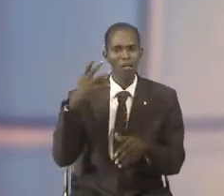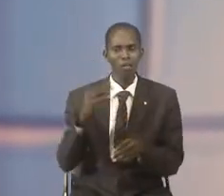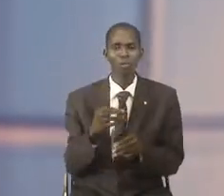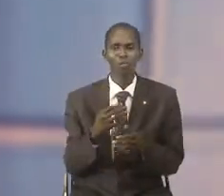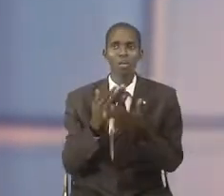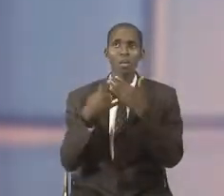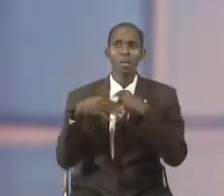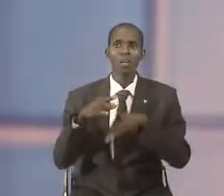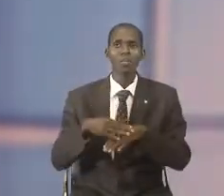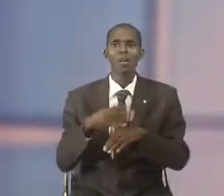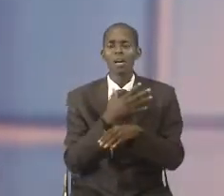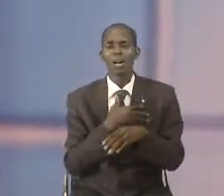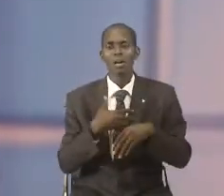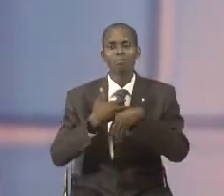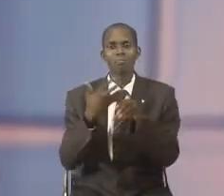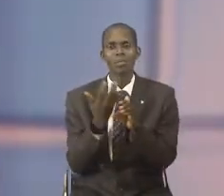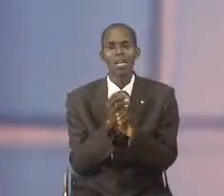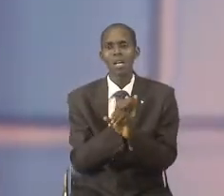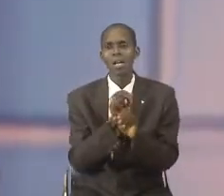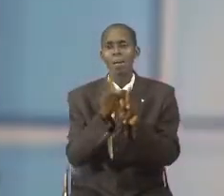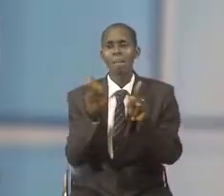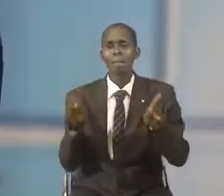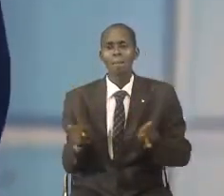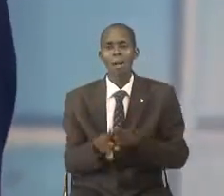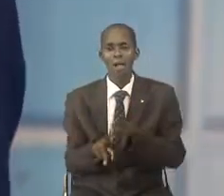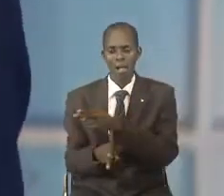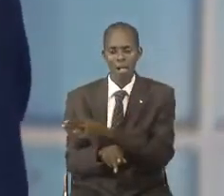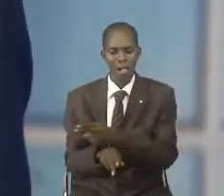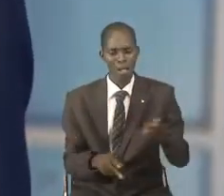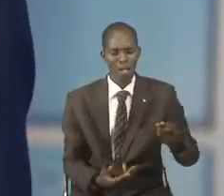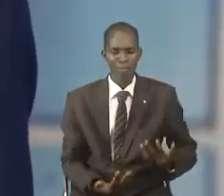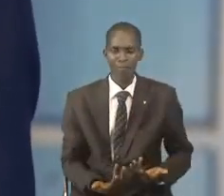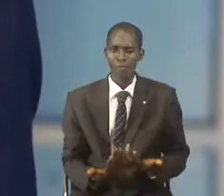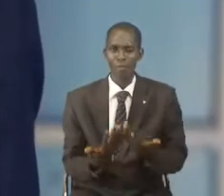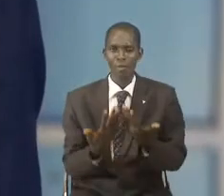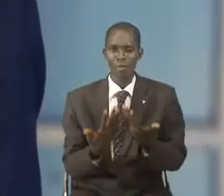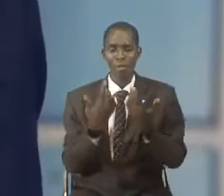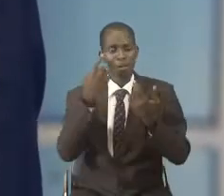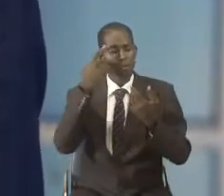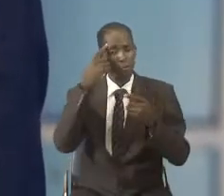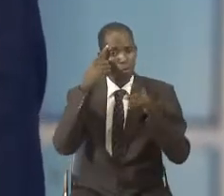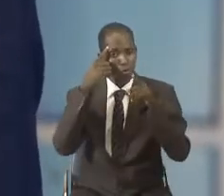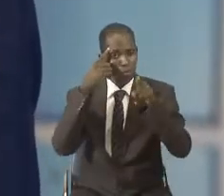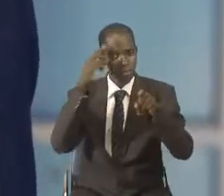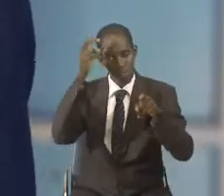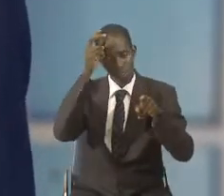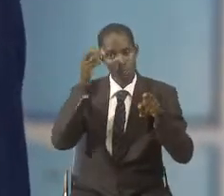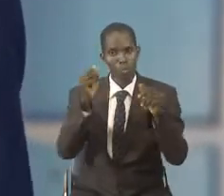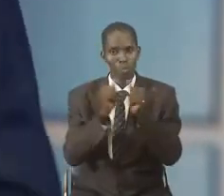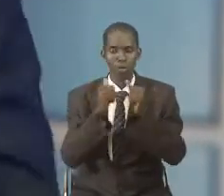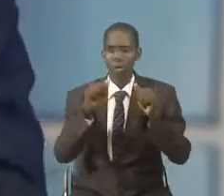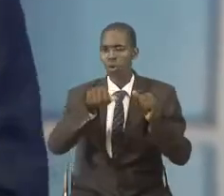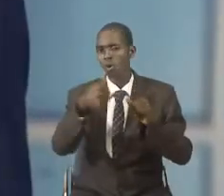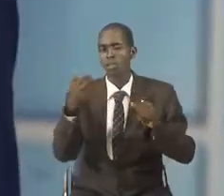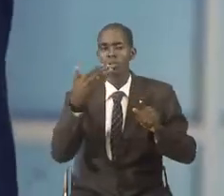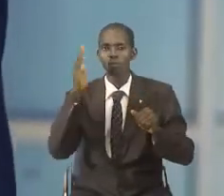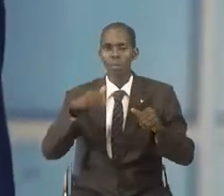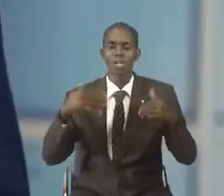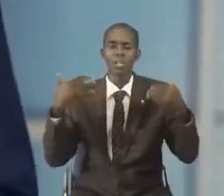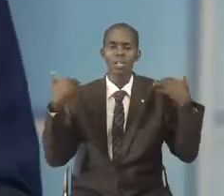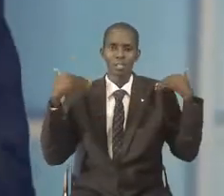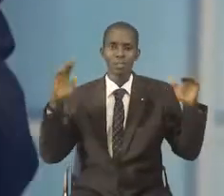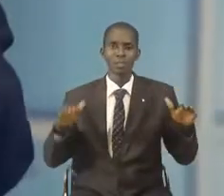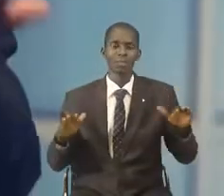God cast him out of heaven and has created a place, hellfire, for him and